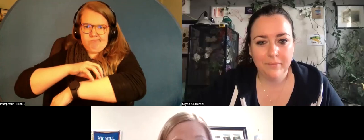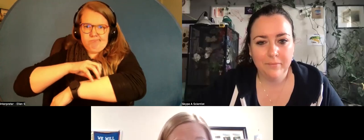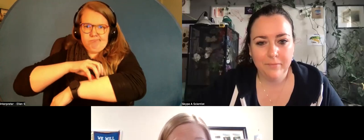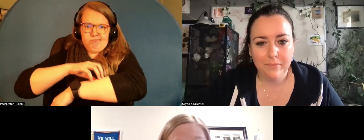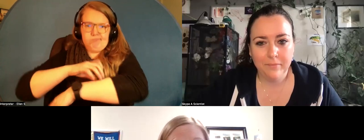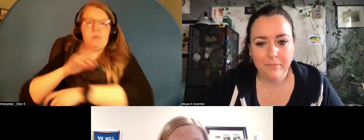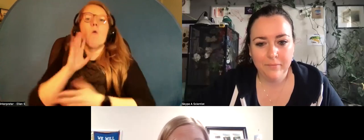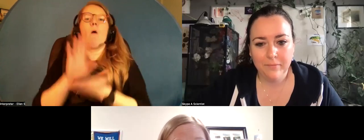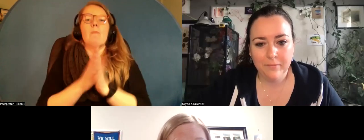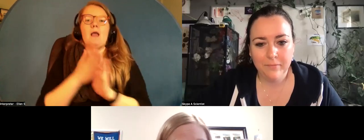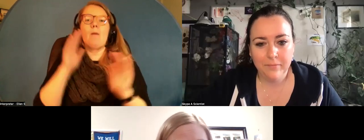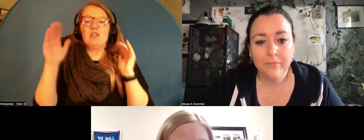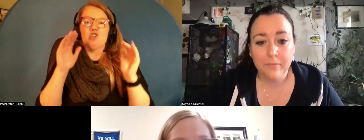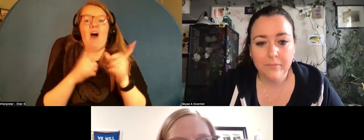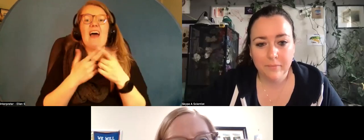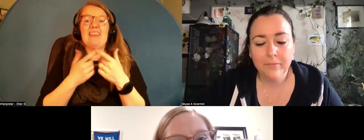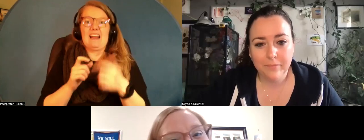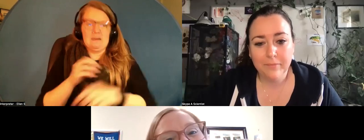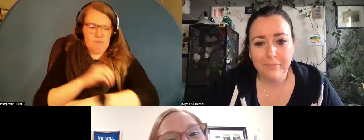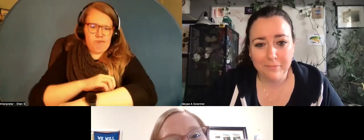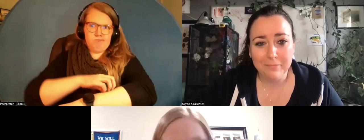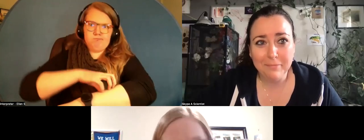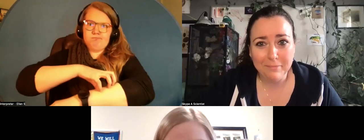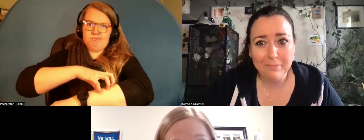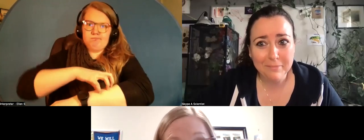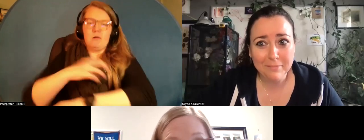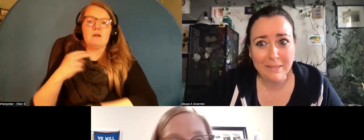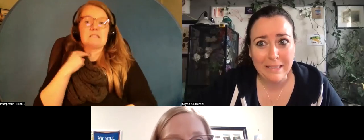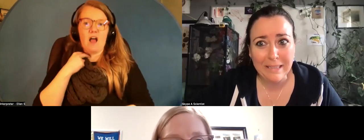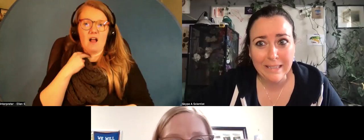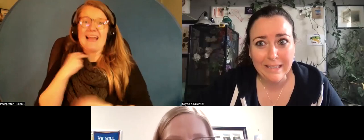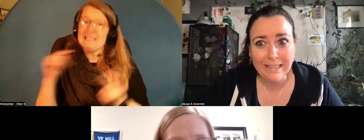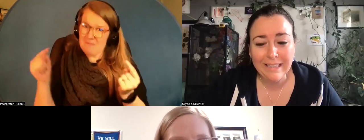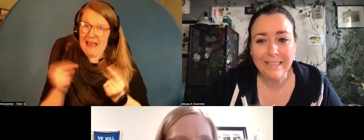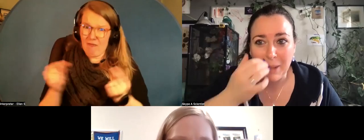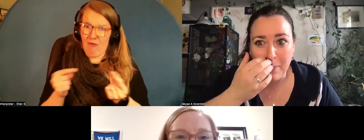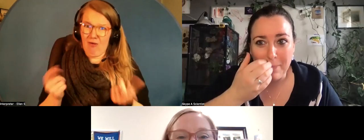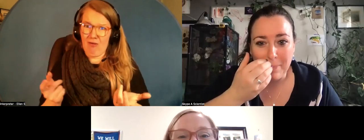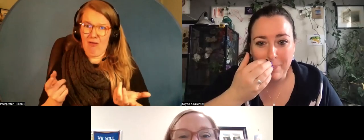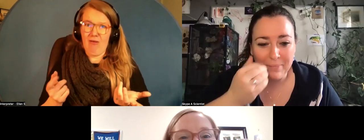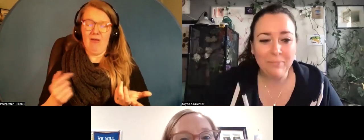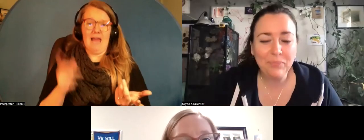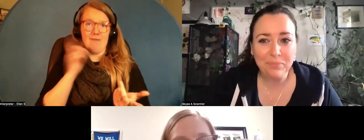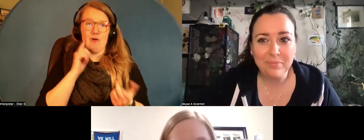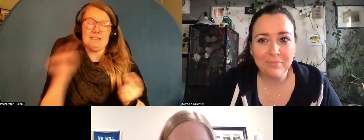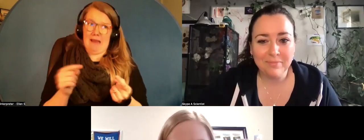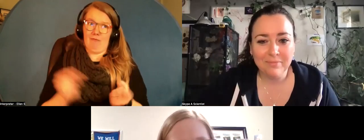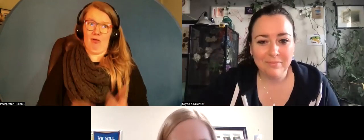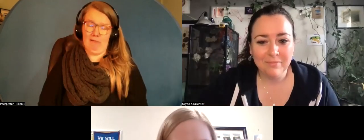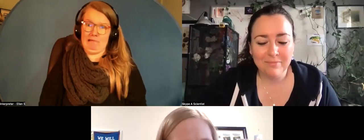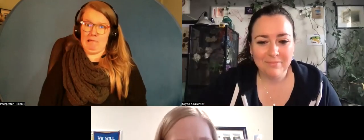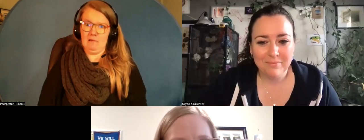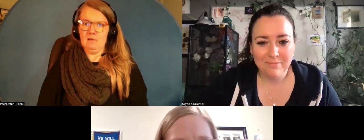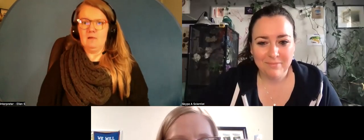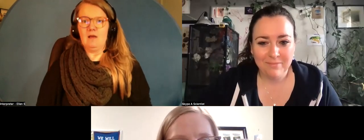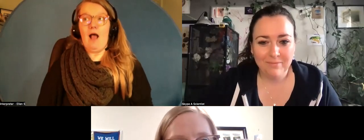adult fly. So it has to get out of your skin. And it's very painful from what I've read and heard. So I'm